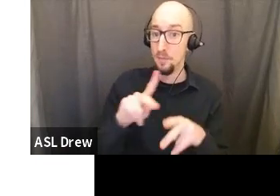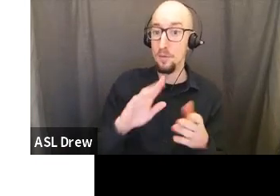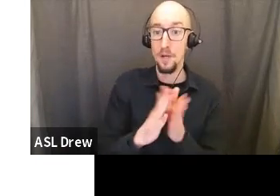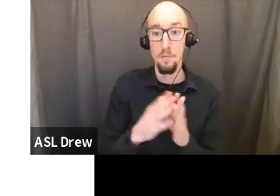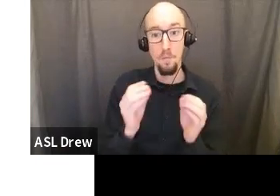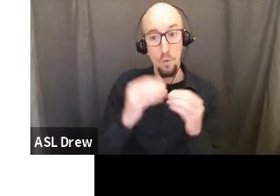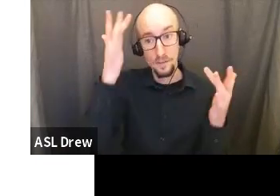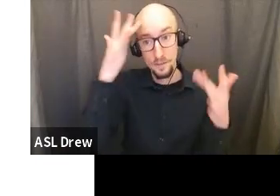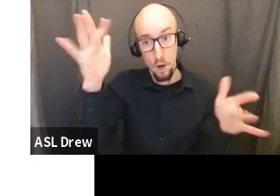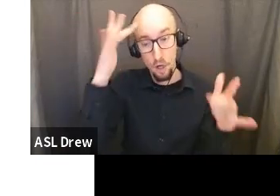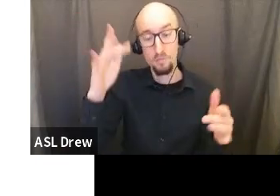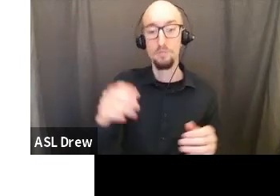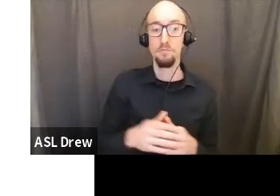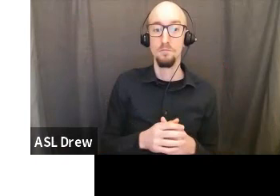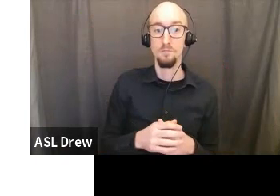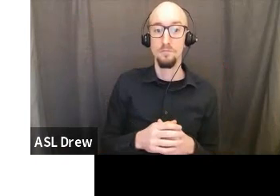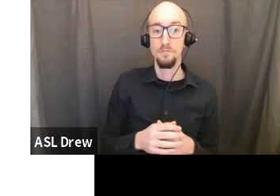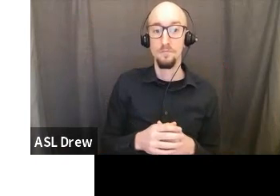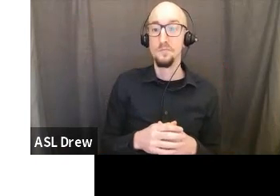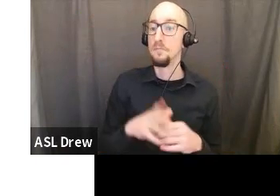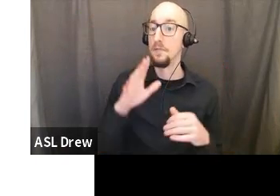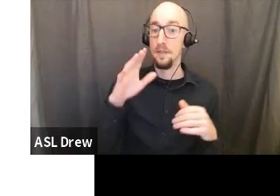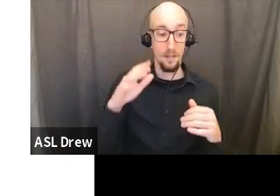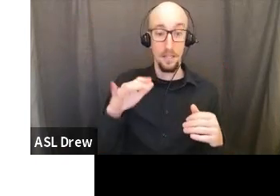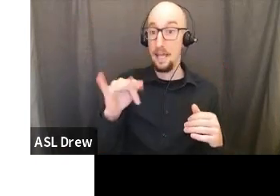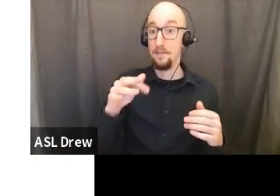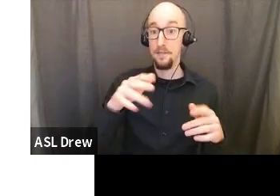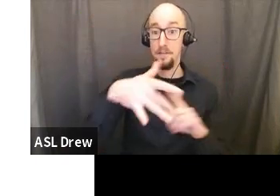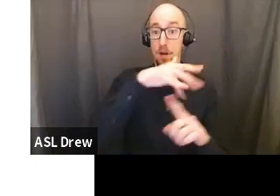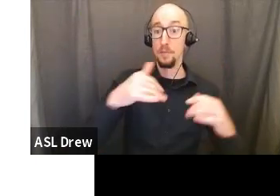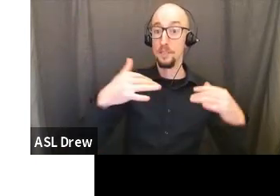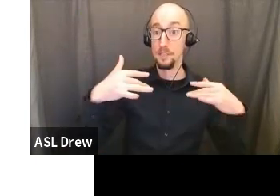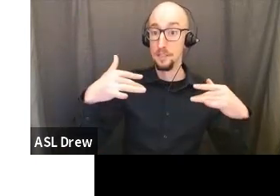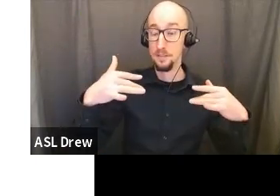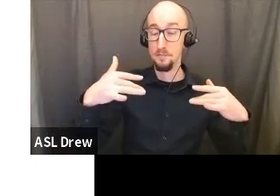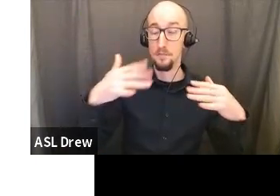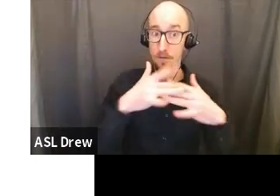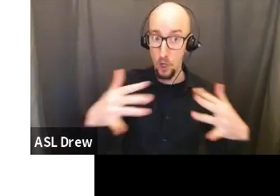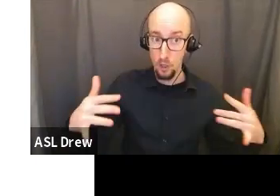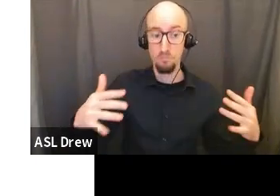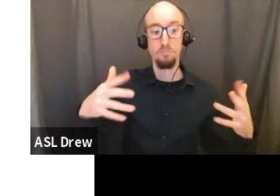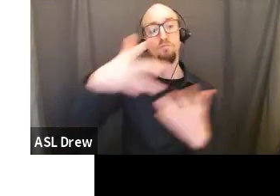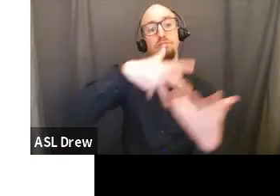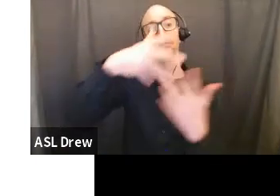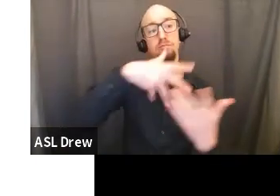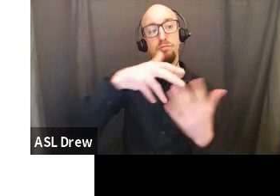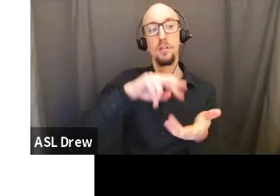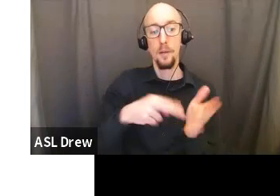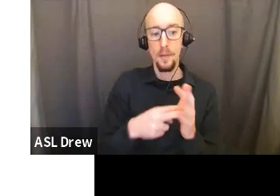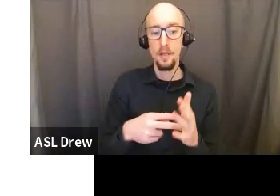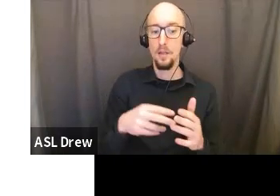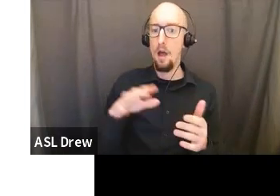are richer discussions when students bring different life experiences to